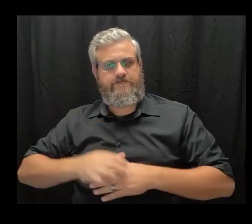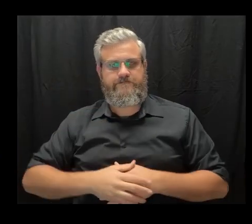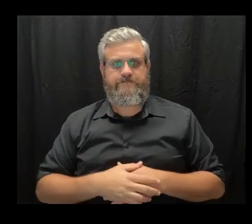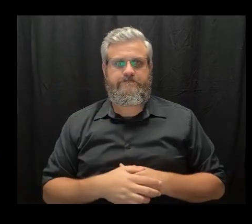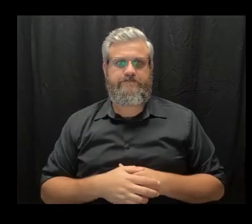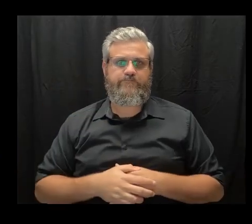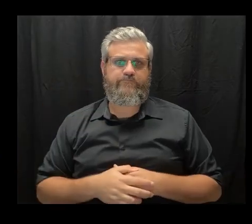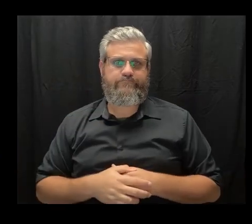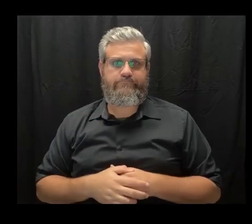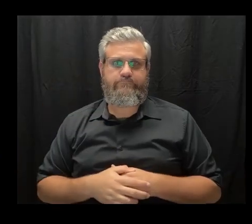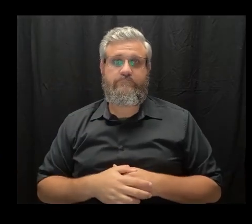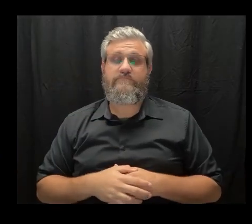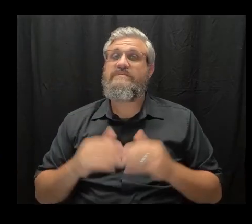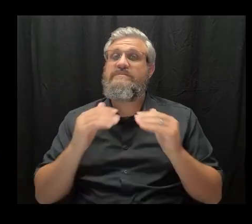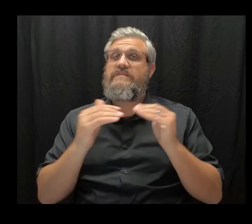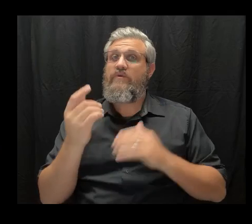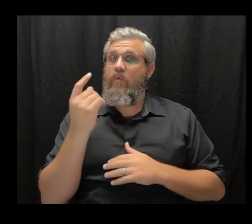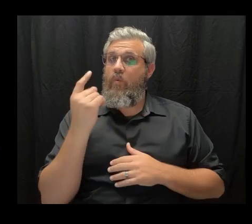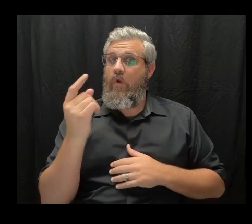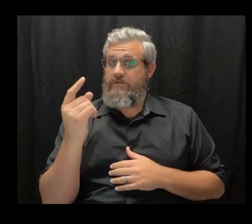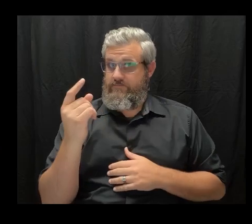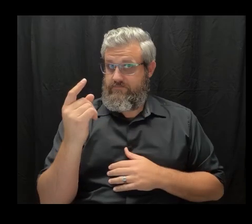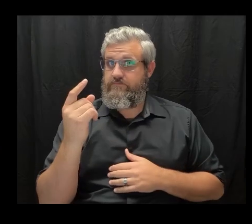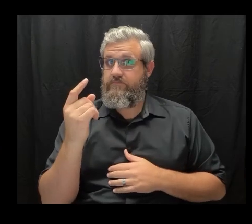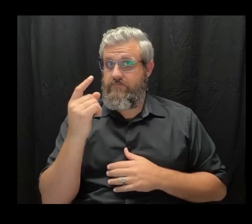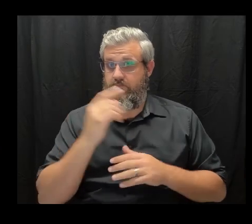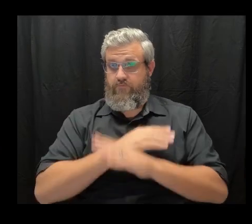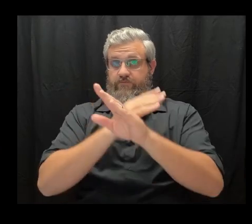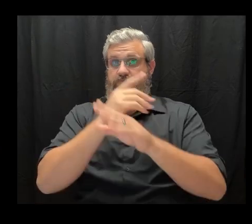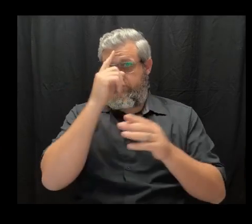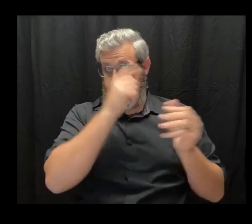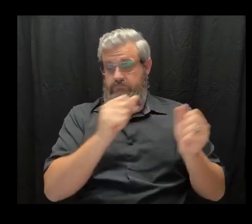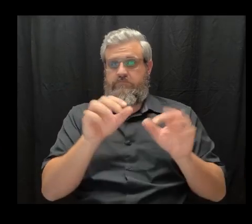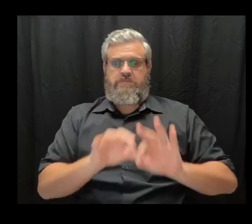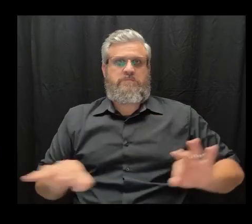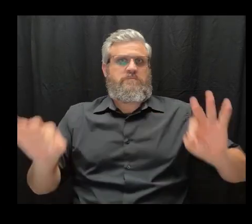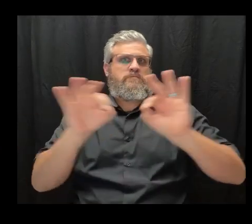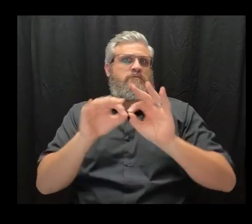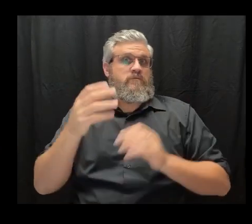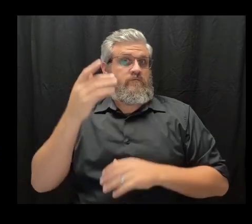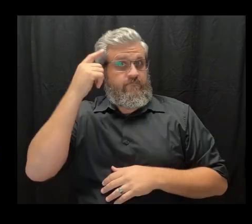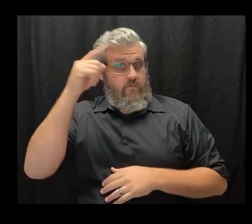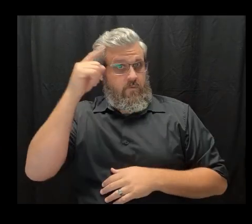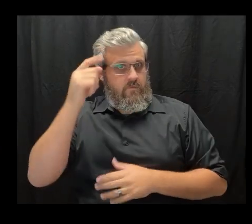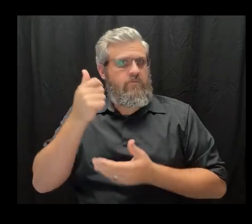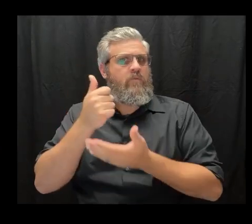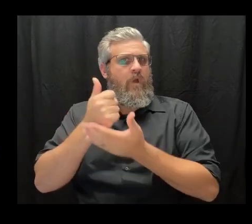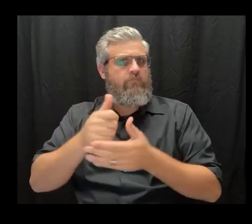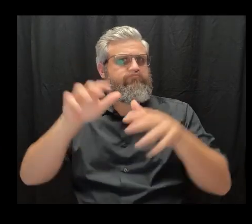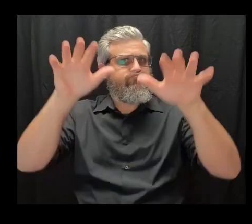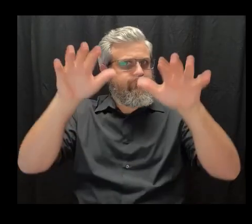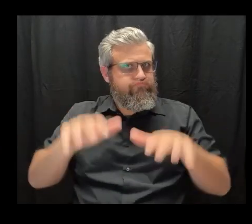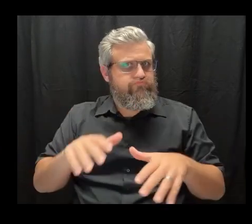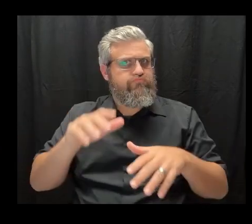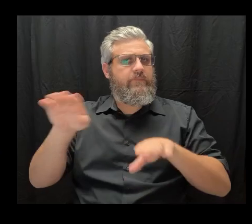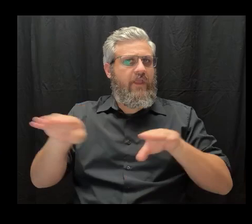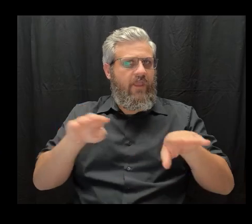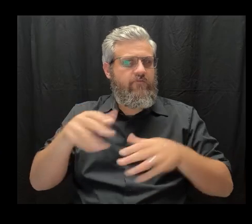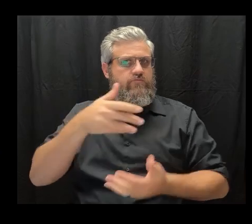Tier 1 prevention strategies play a critical role in reducing the likelihood of social, emotional, and behavioral challenges in the